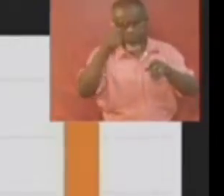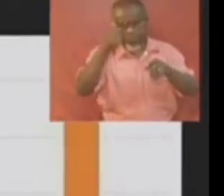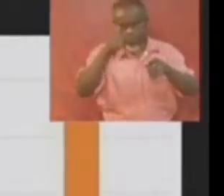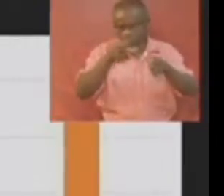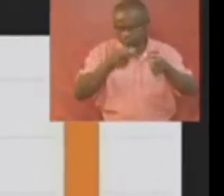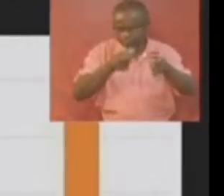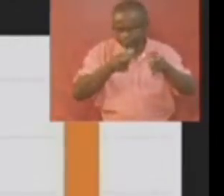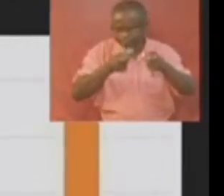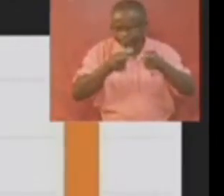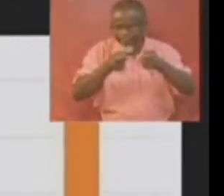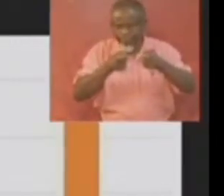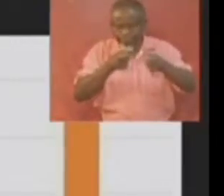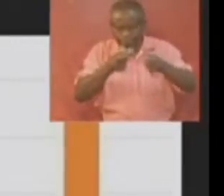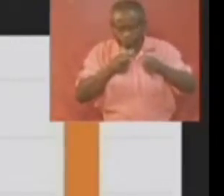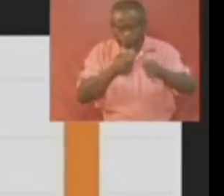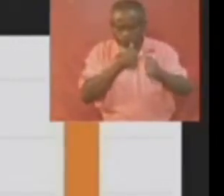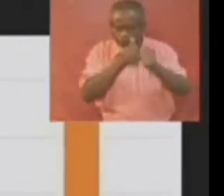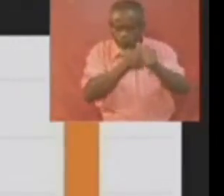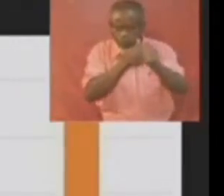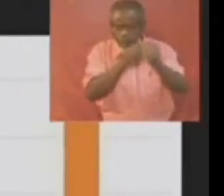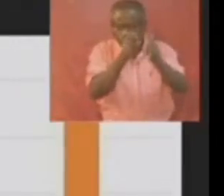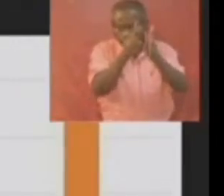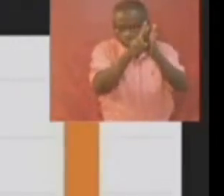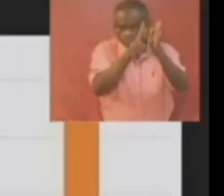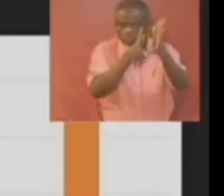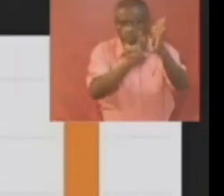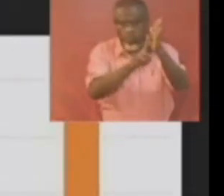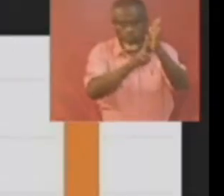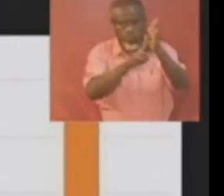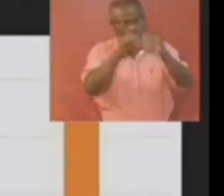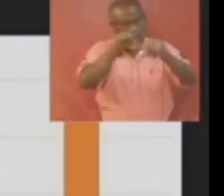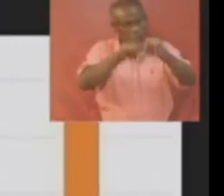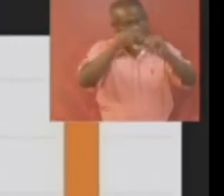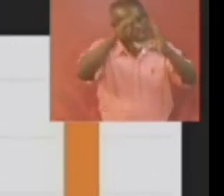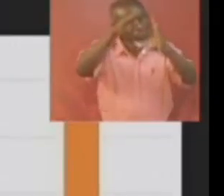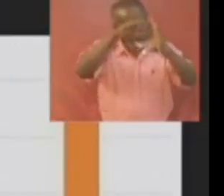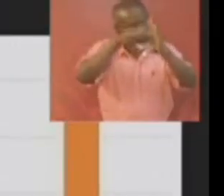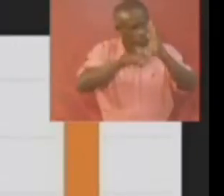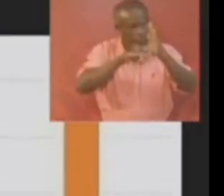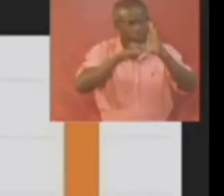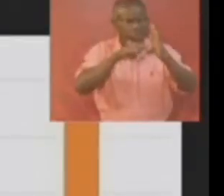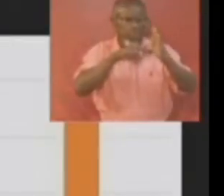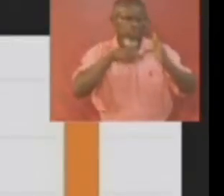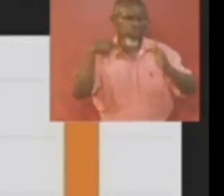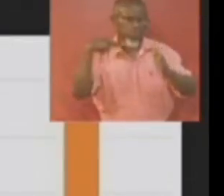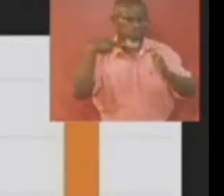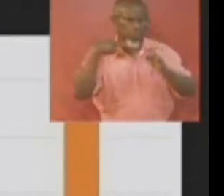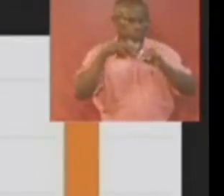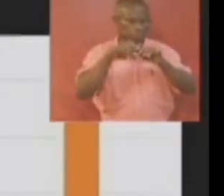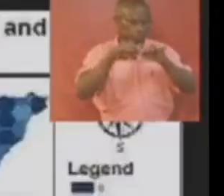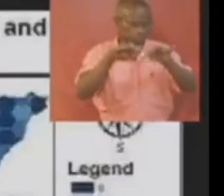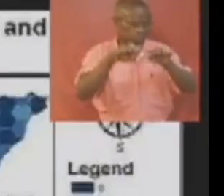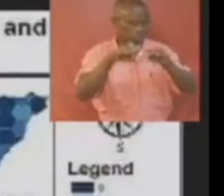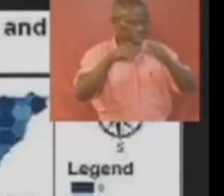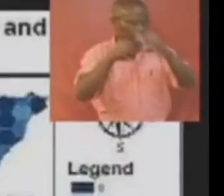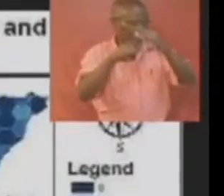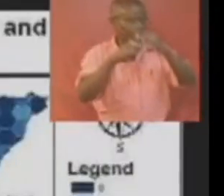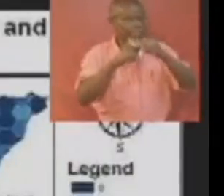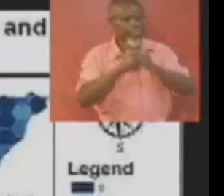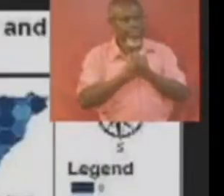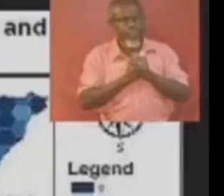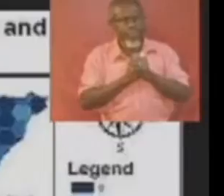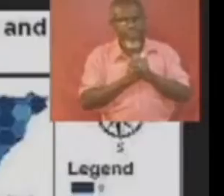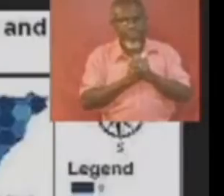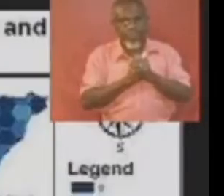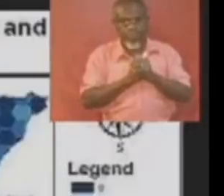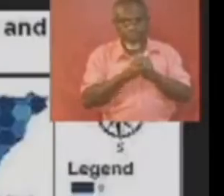precautionary measures that we have been advocating in order to reduce risk of spread. Next slide, please. The next thing we want to focus on